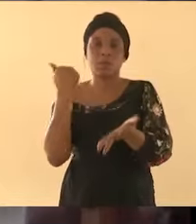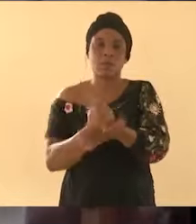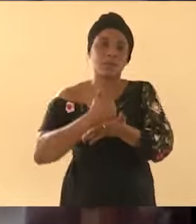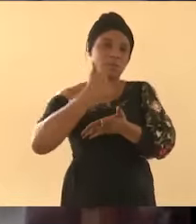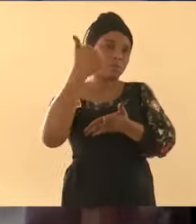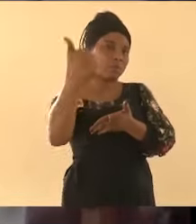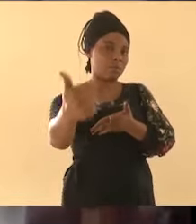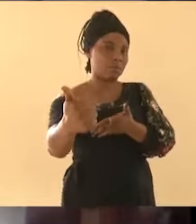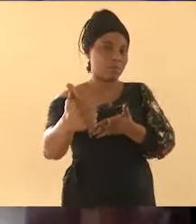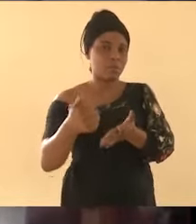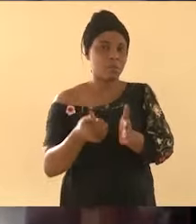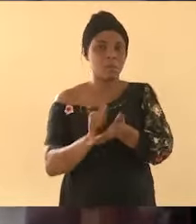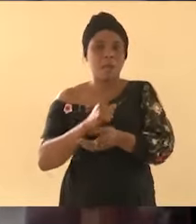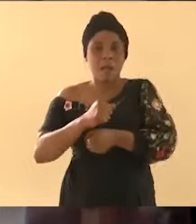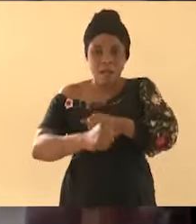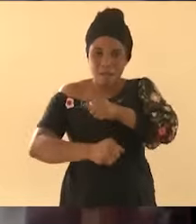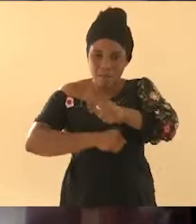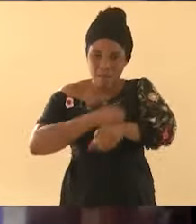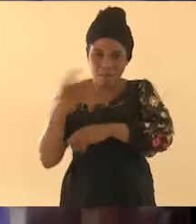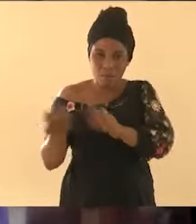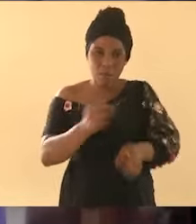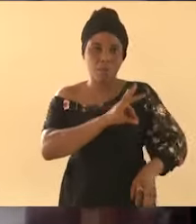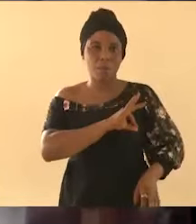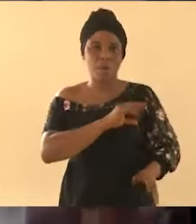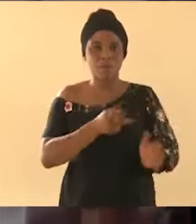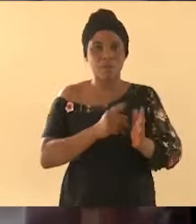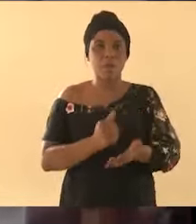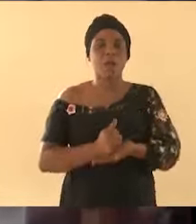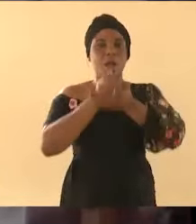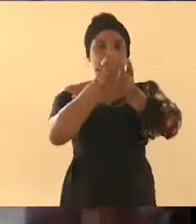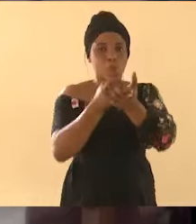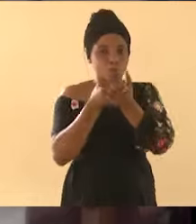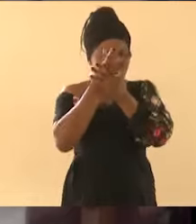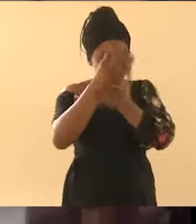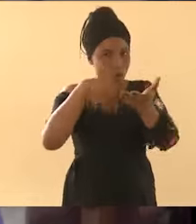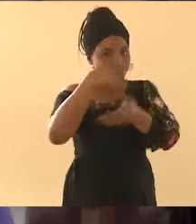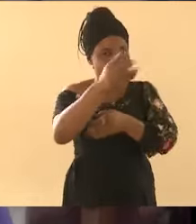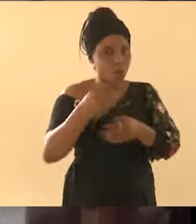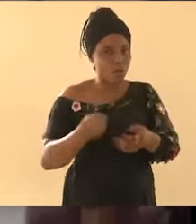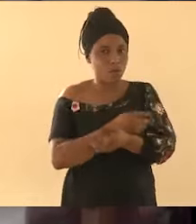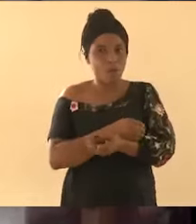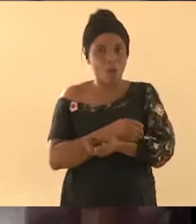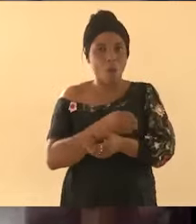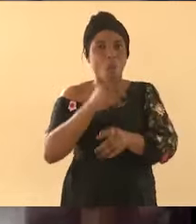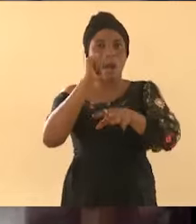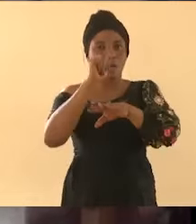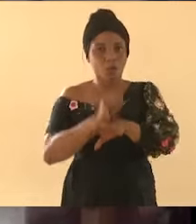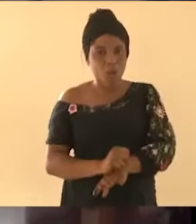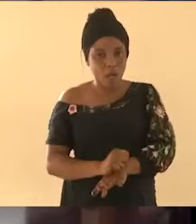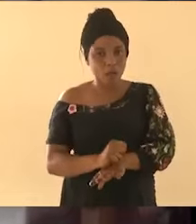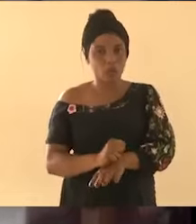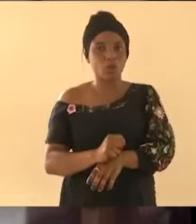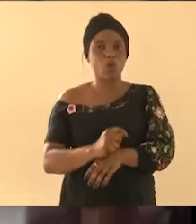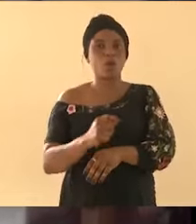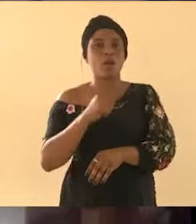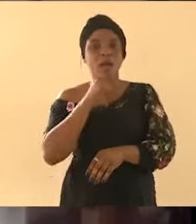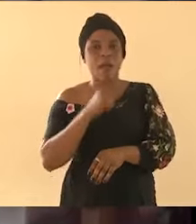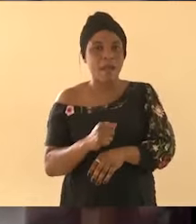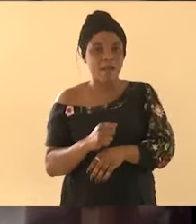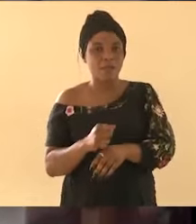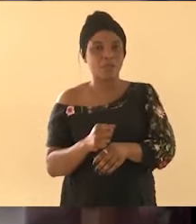idiocy. Amen? May our suffering bring benefit, meaning help us to grow out of our